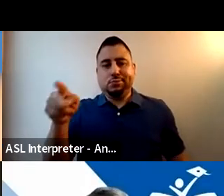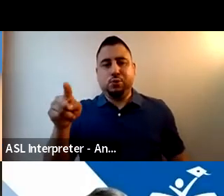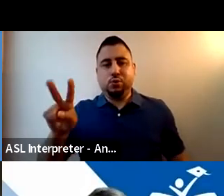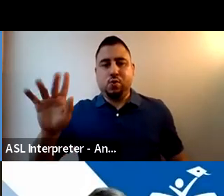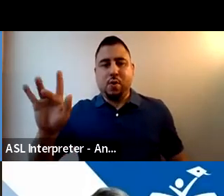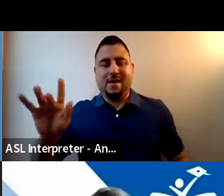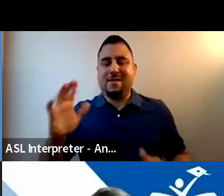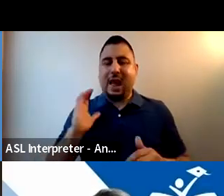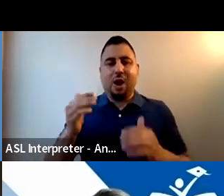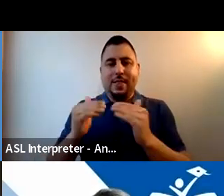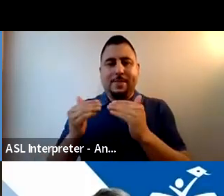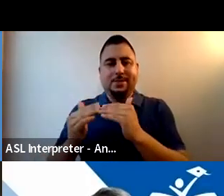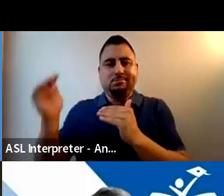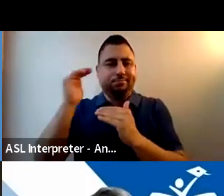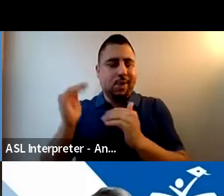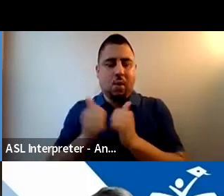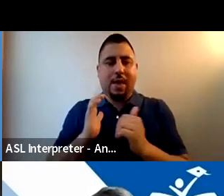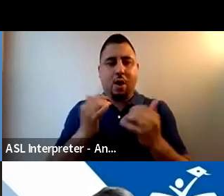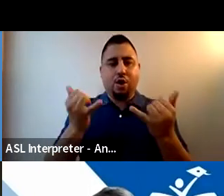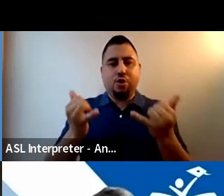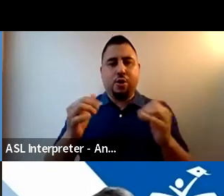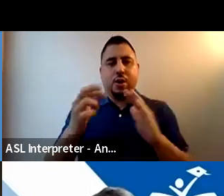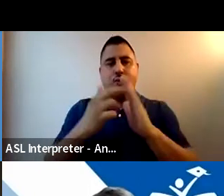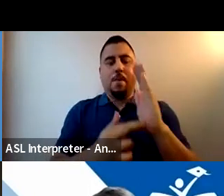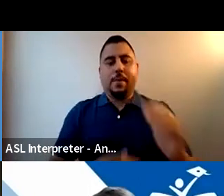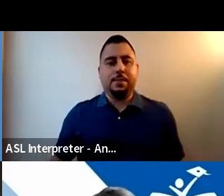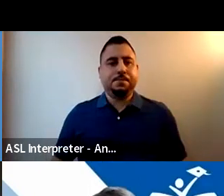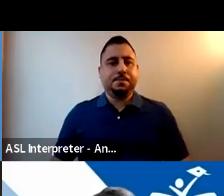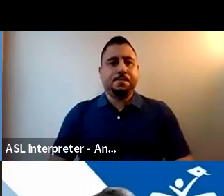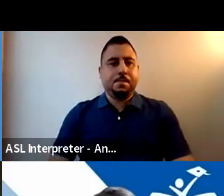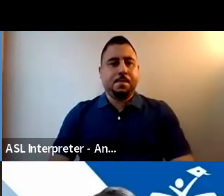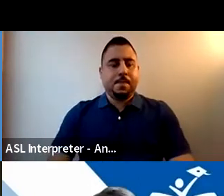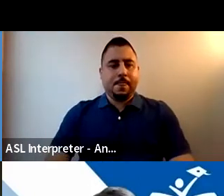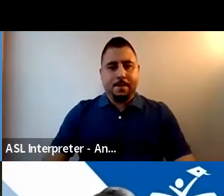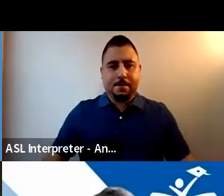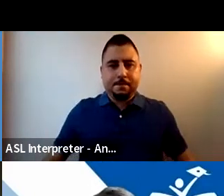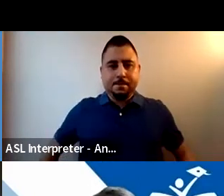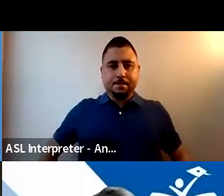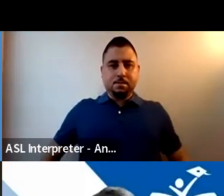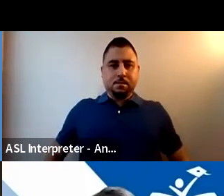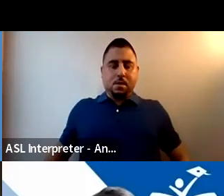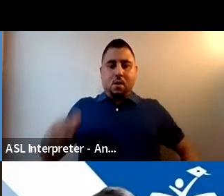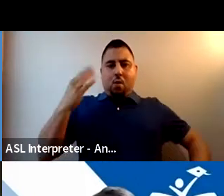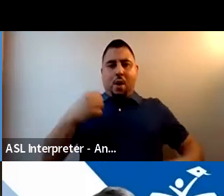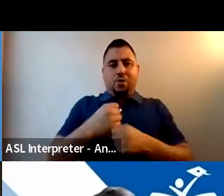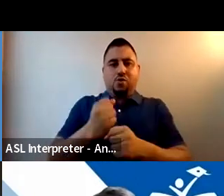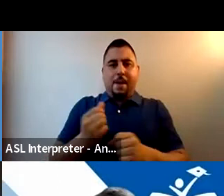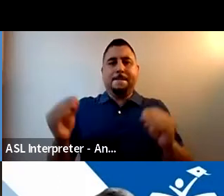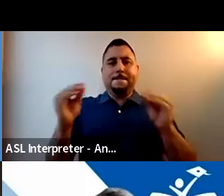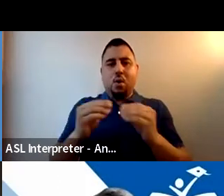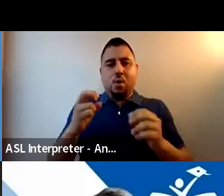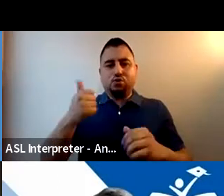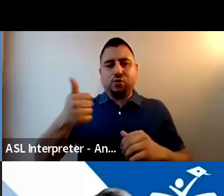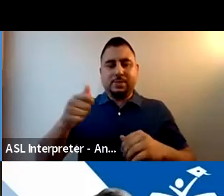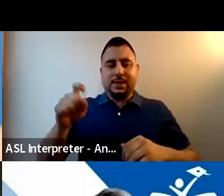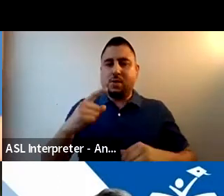those limits at each grade level with our current enrollment. Why create more transportation needs when there are not enough